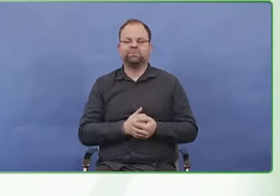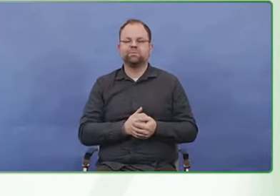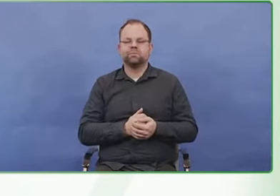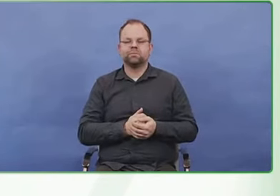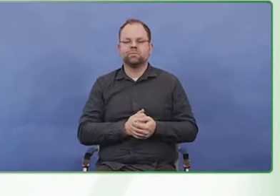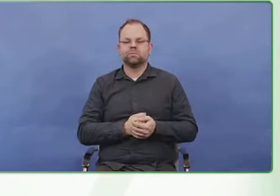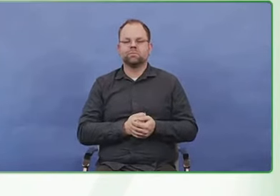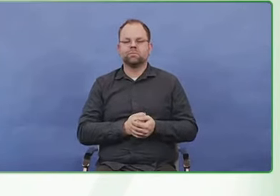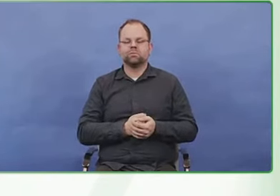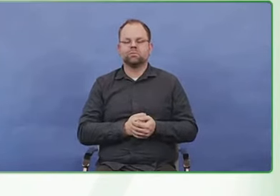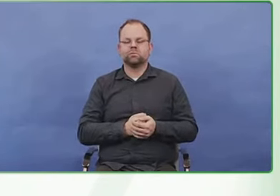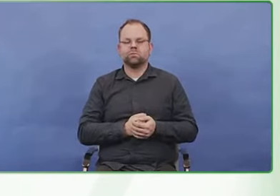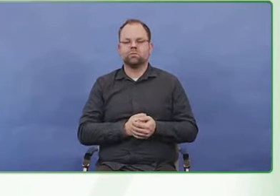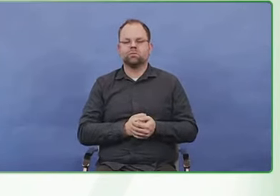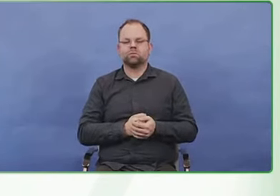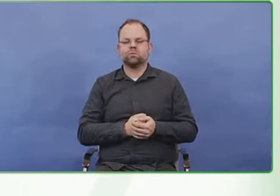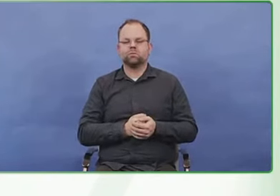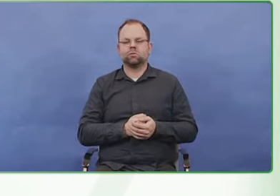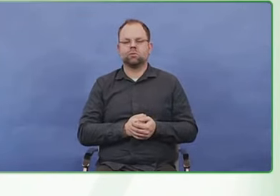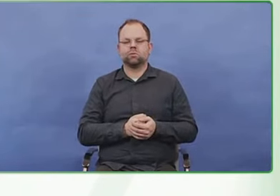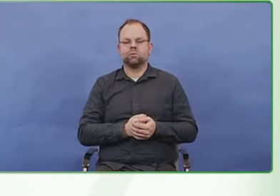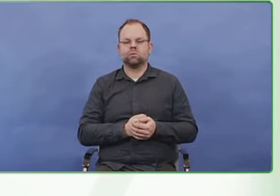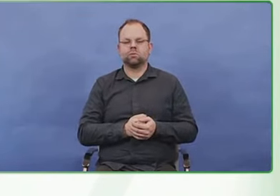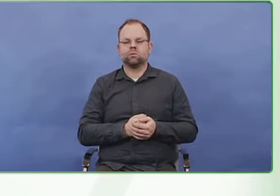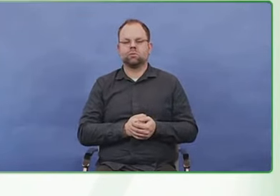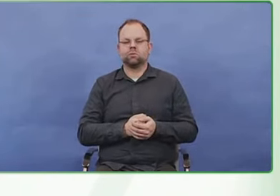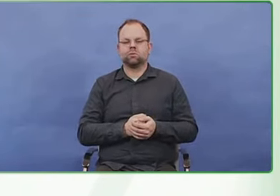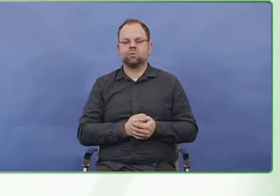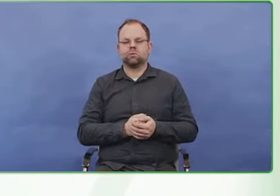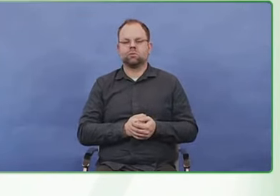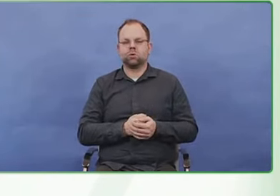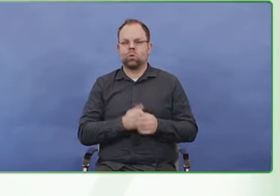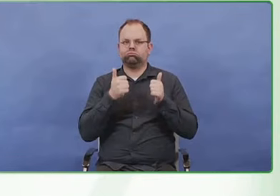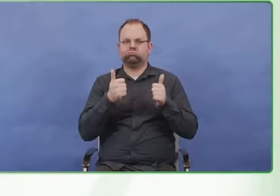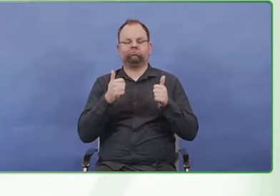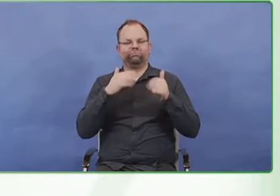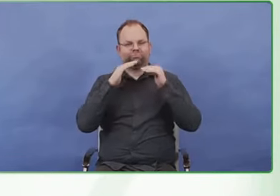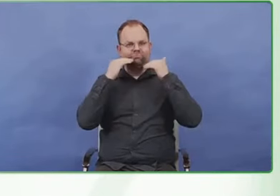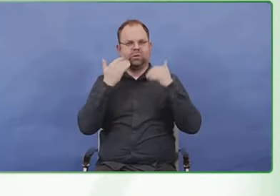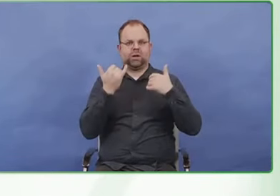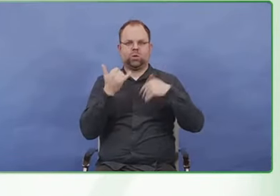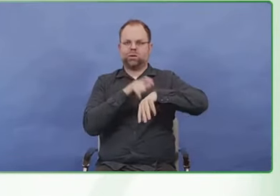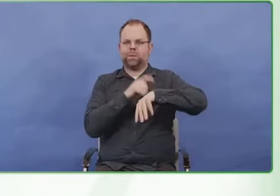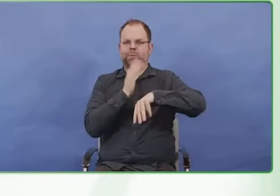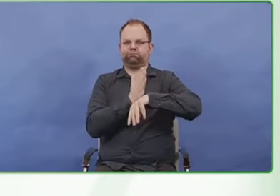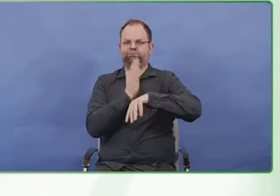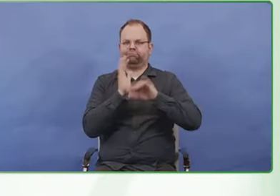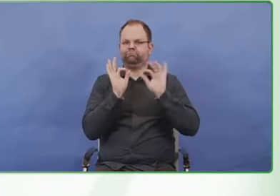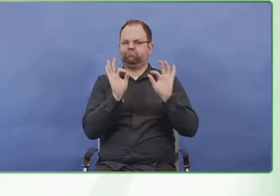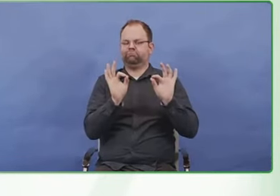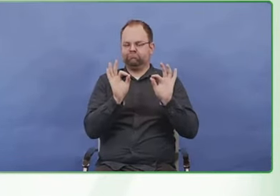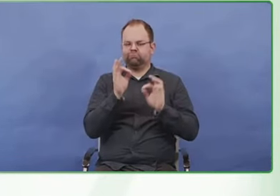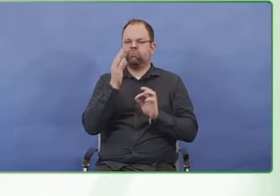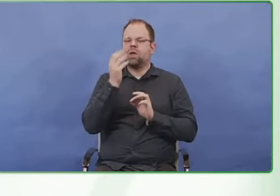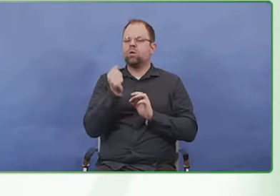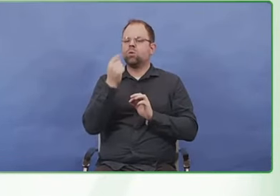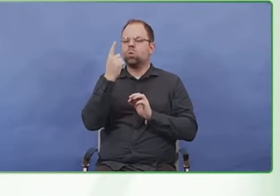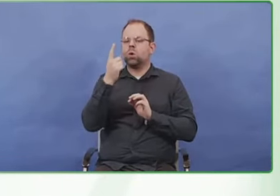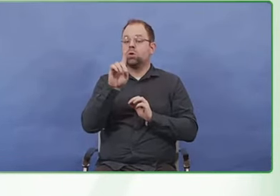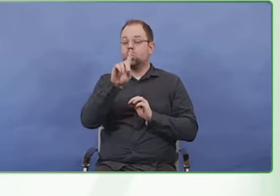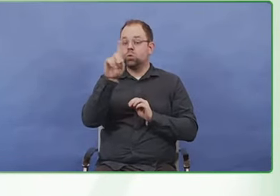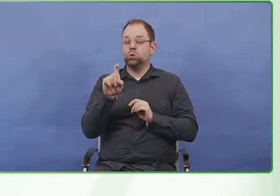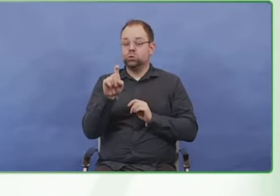Thank you. So I'm about to tell you about an amendment to